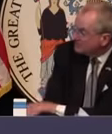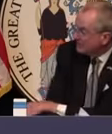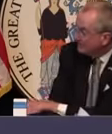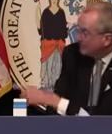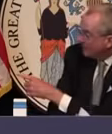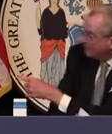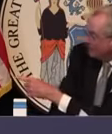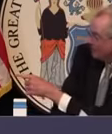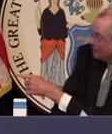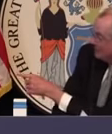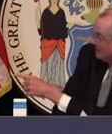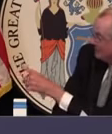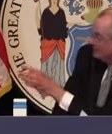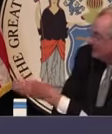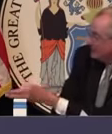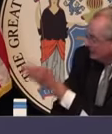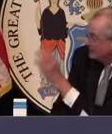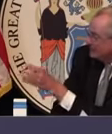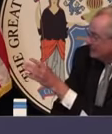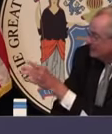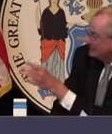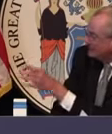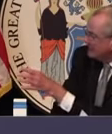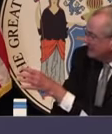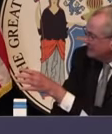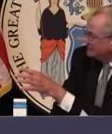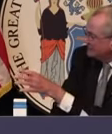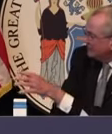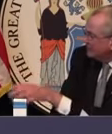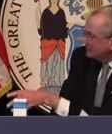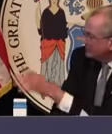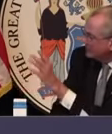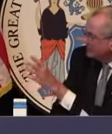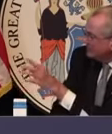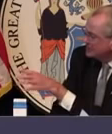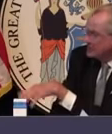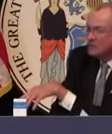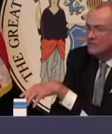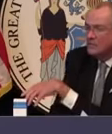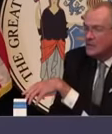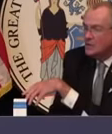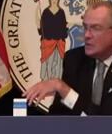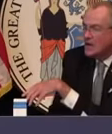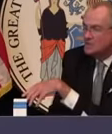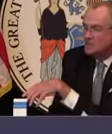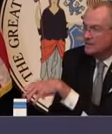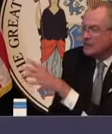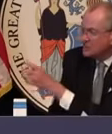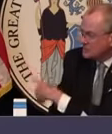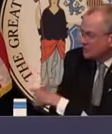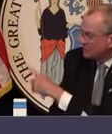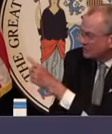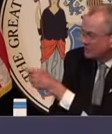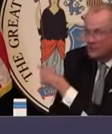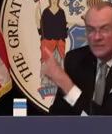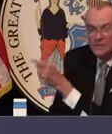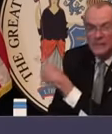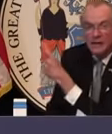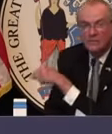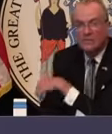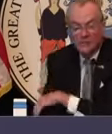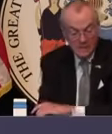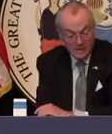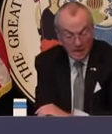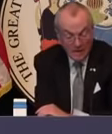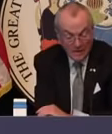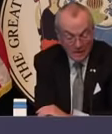almost expecting, I don't want to put words in your mouth, an uptick in the fatalities today and probably the listing of new hospitalizations because we're still digging